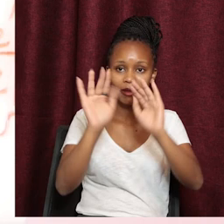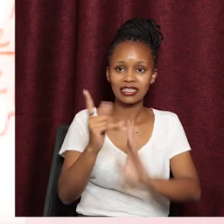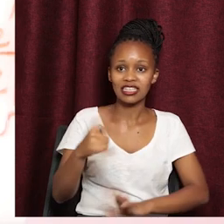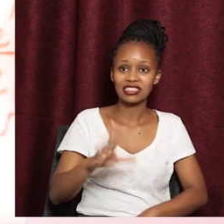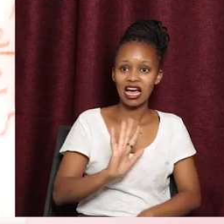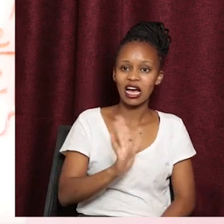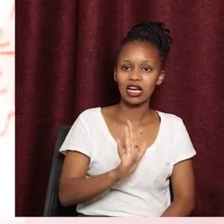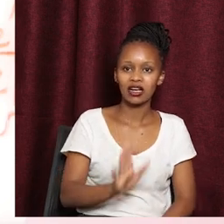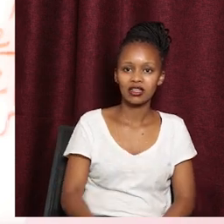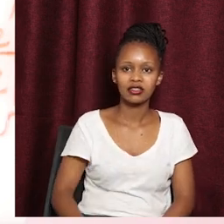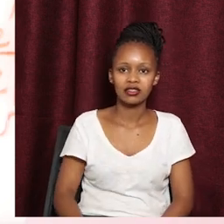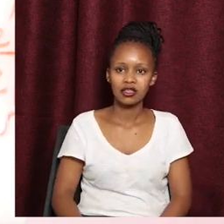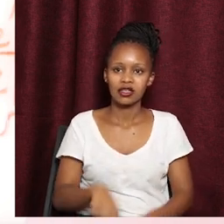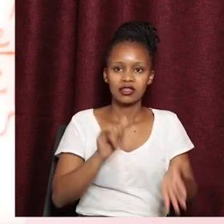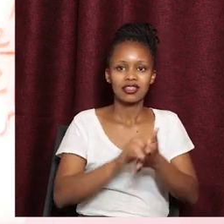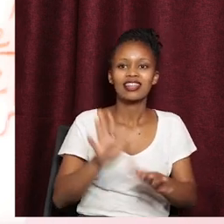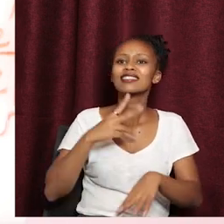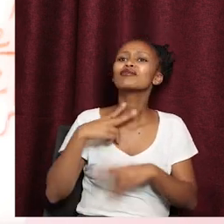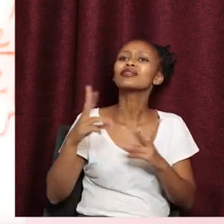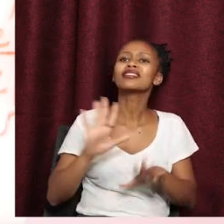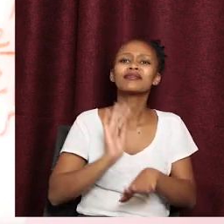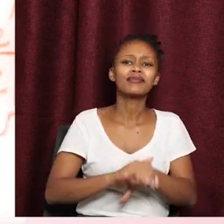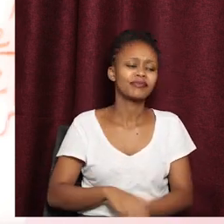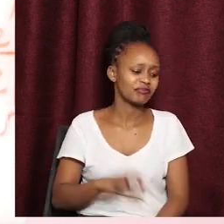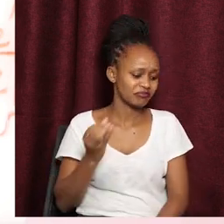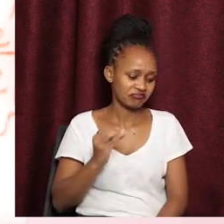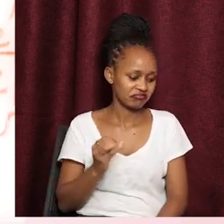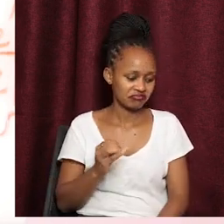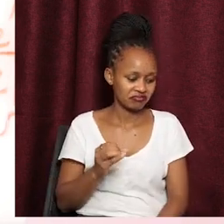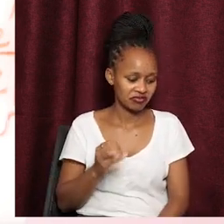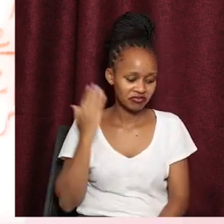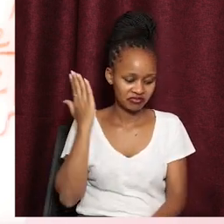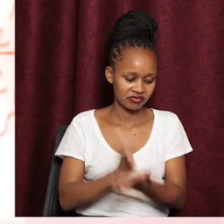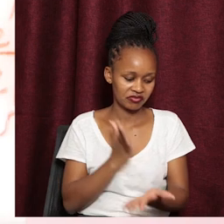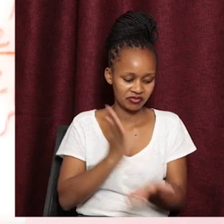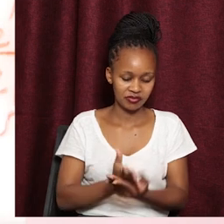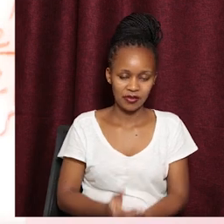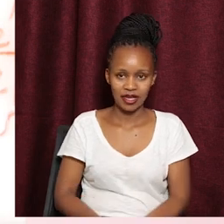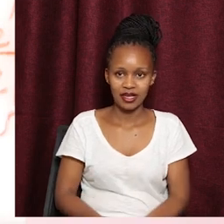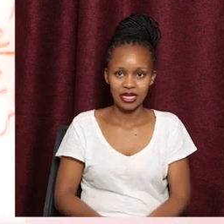That does not sound good. However, it is so true. Did you know?